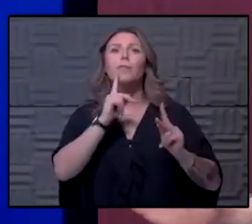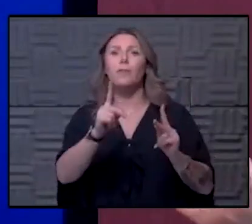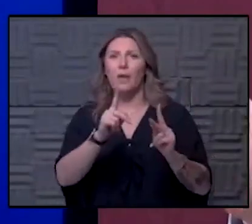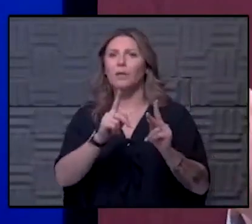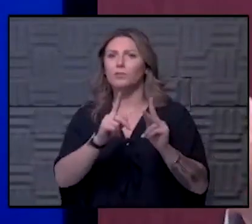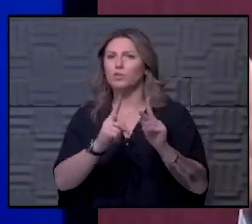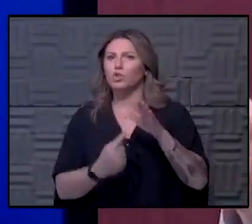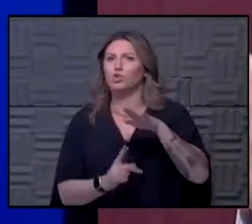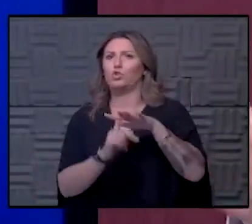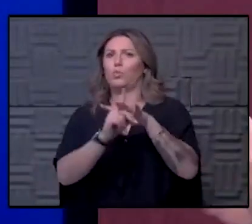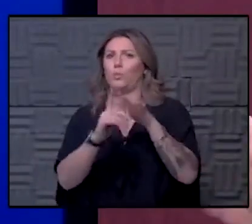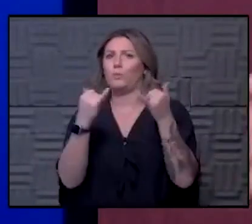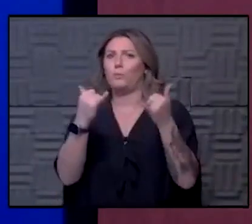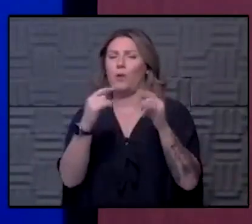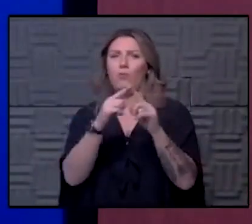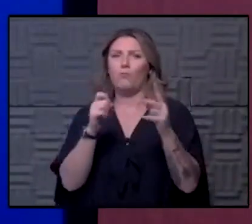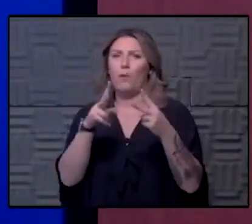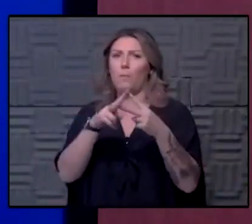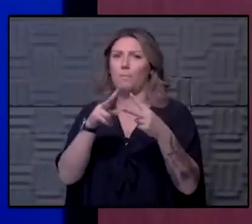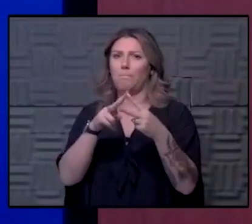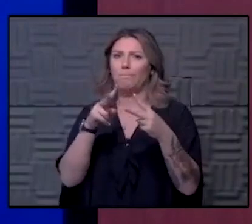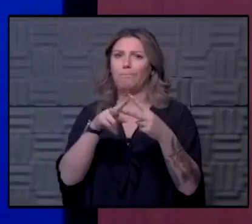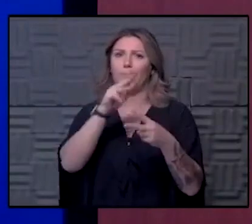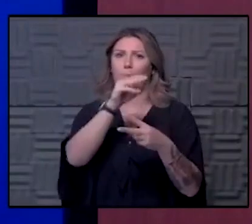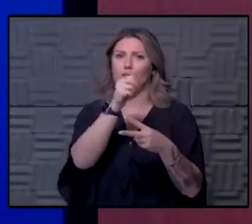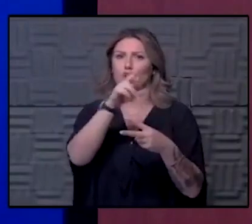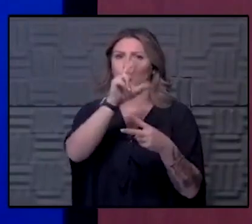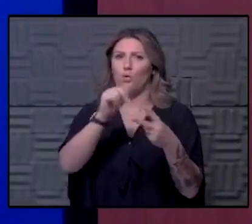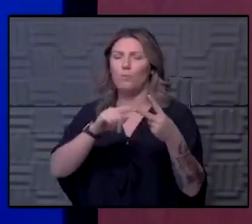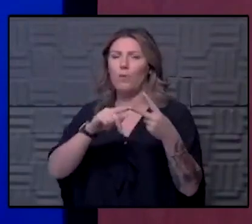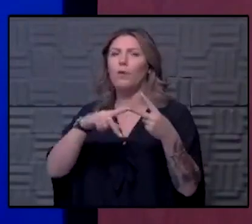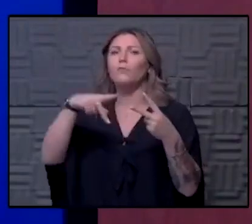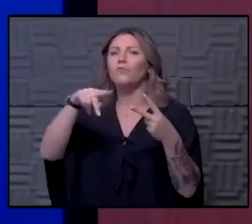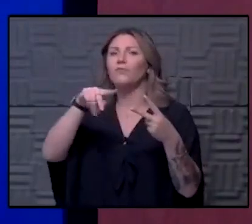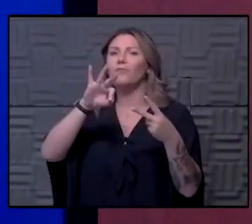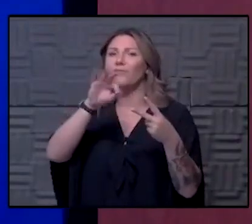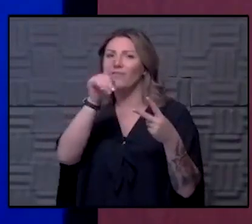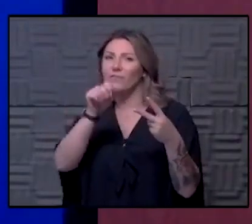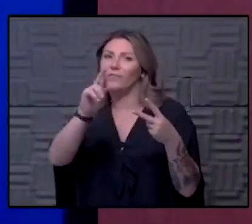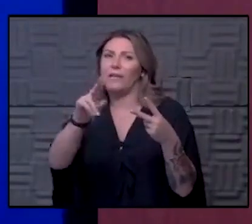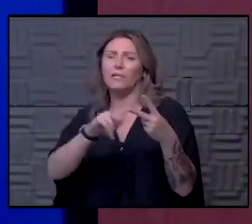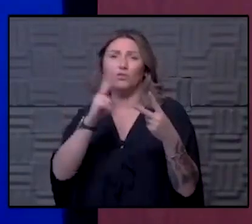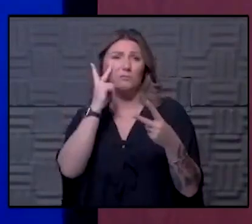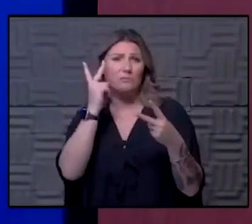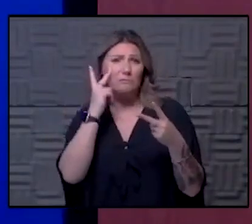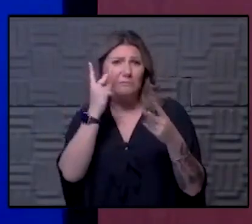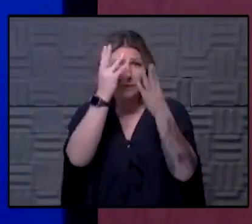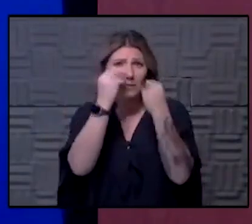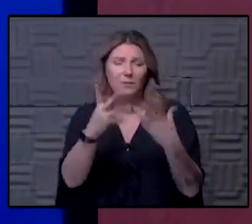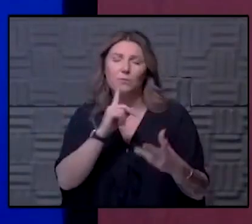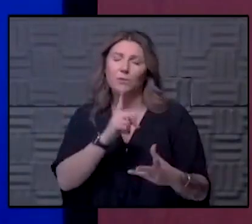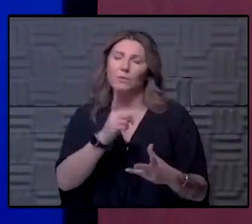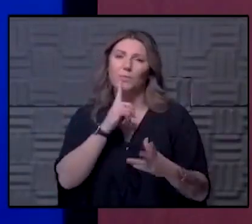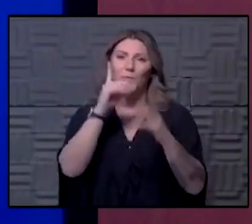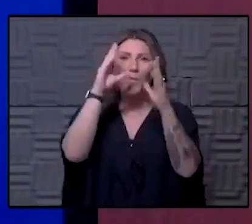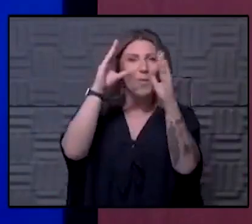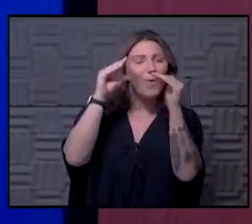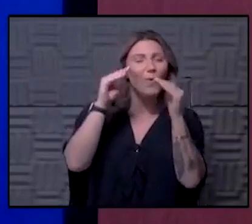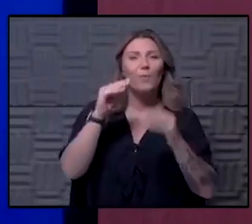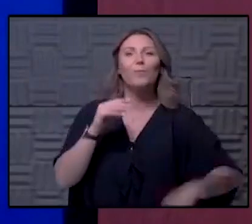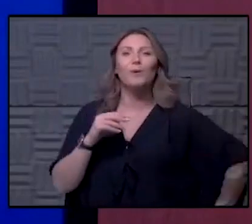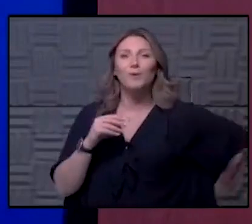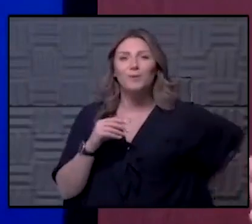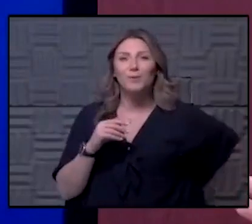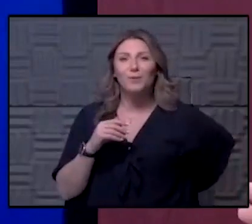from Pfizer now and quickly. Moderna soon to come. And as we see that information, I'm very hopeful that by